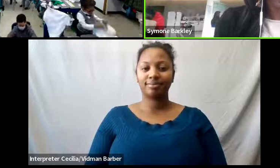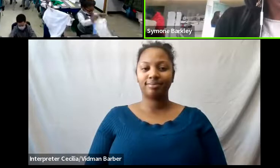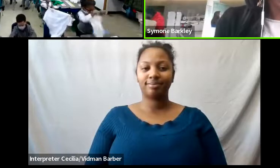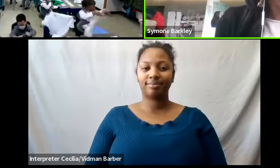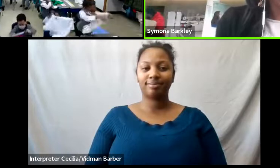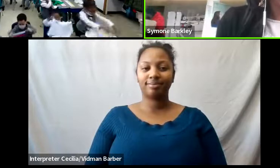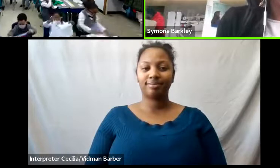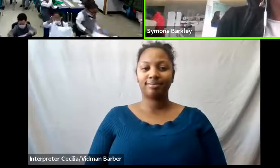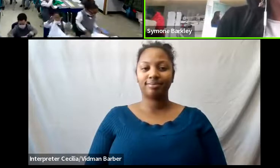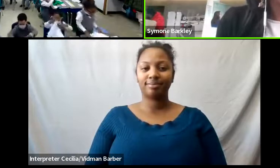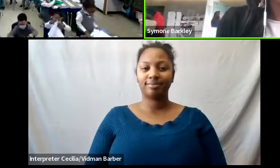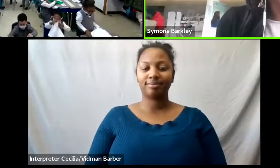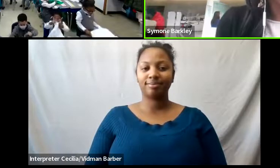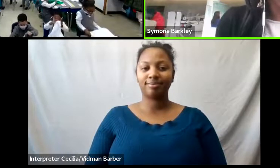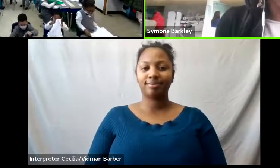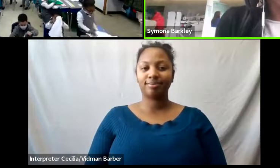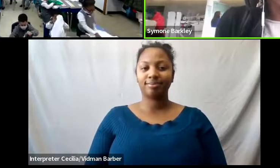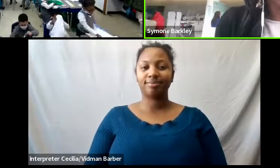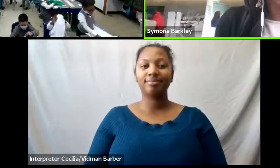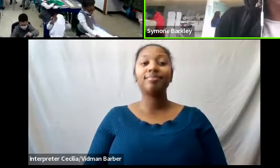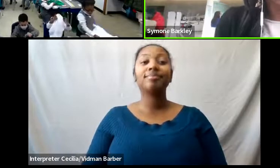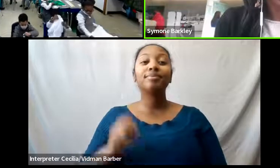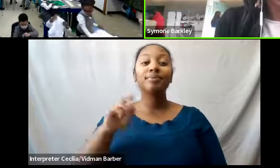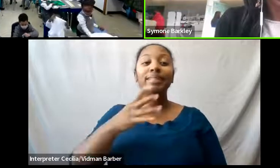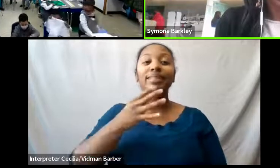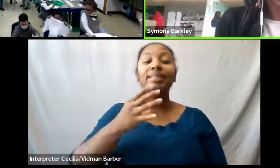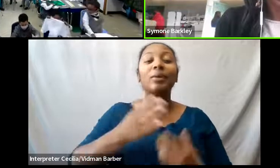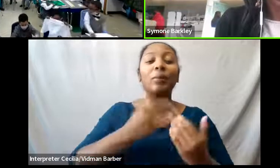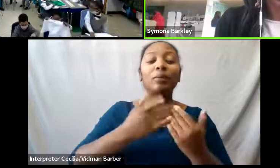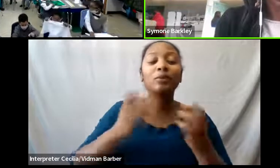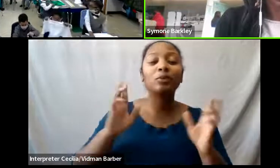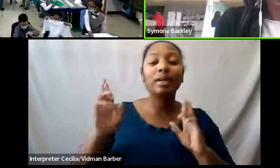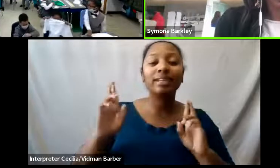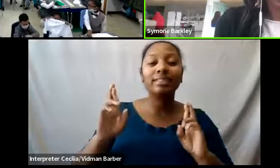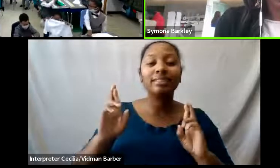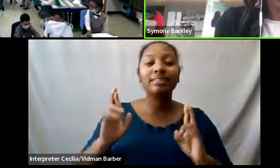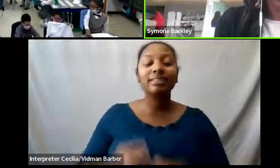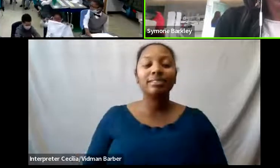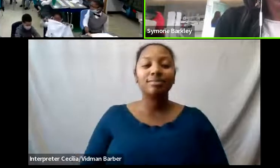Okay. Looks like we are almost there.